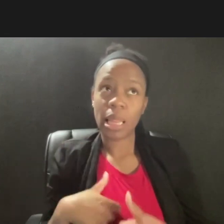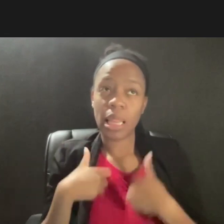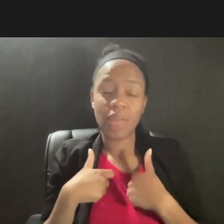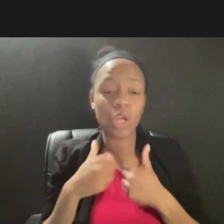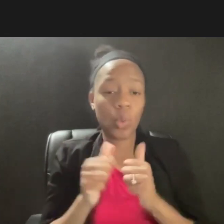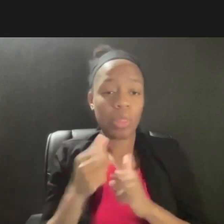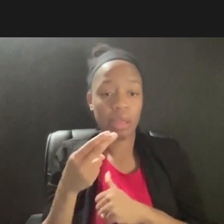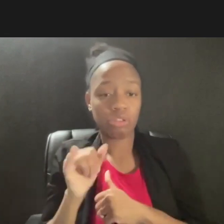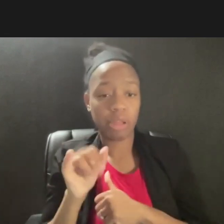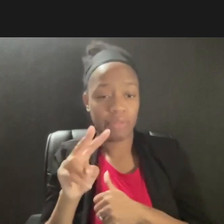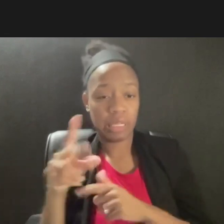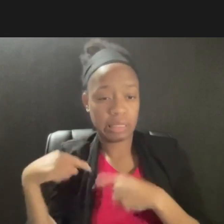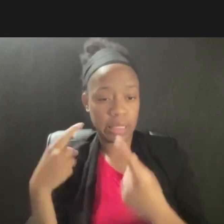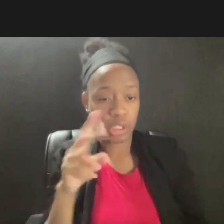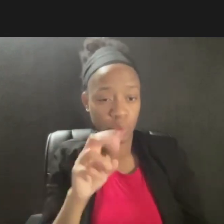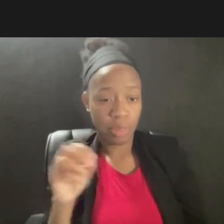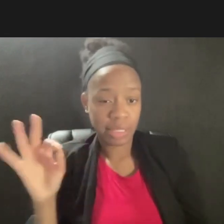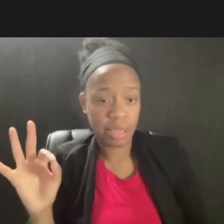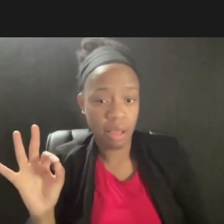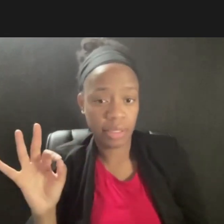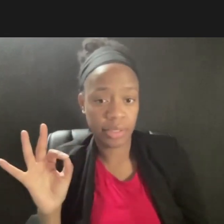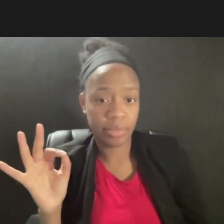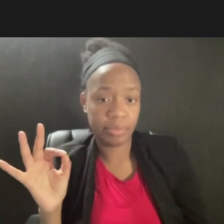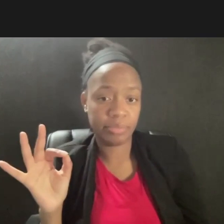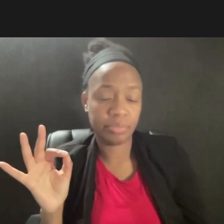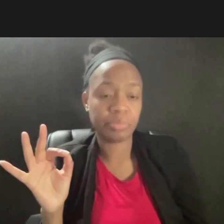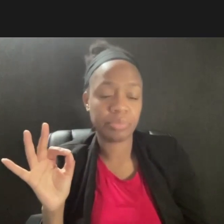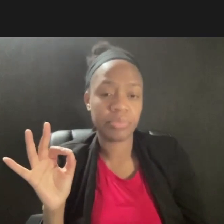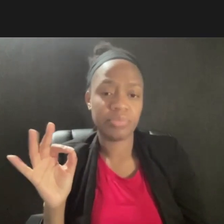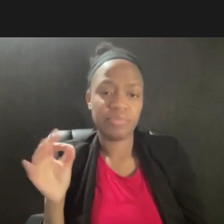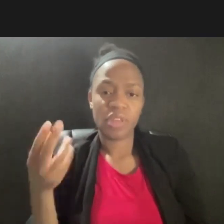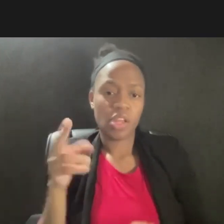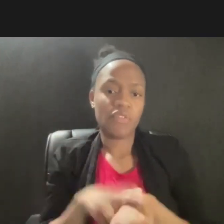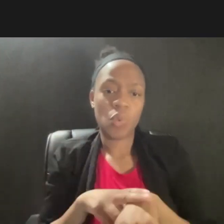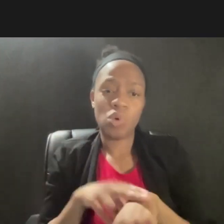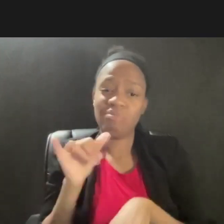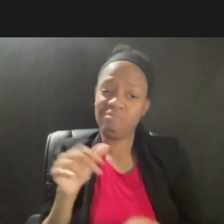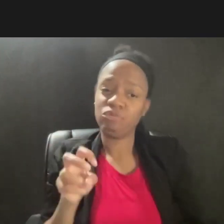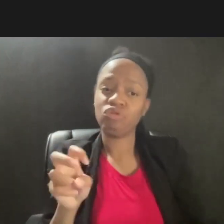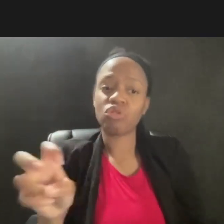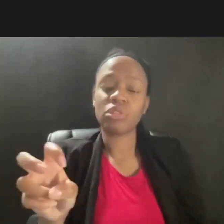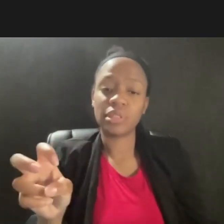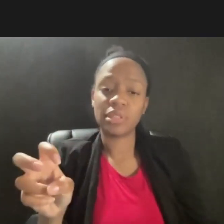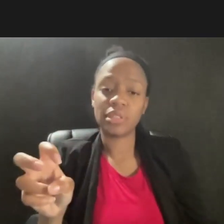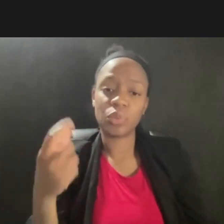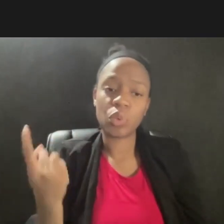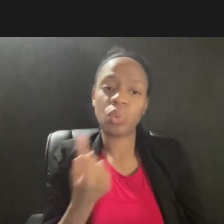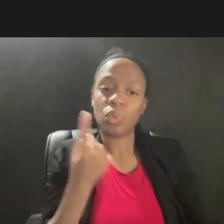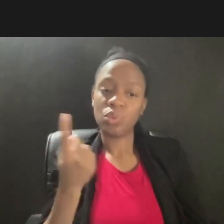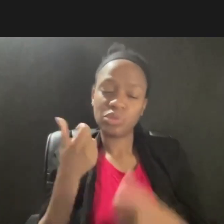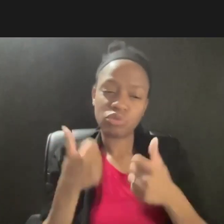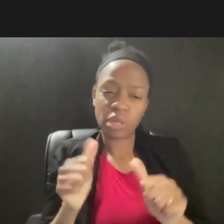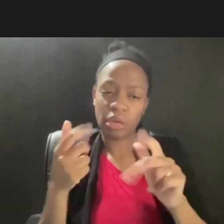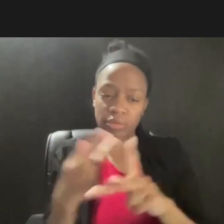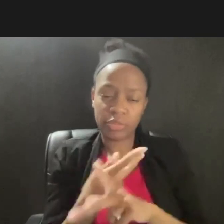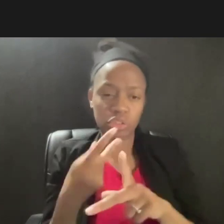since 2009, and um, of course, this is a journey, so we're always trying to figure out